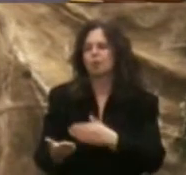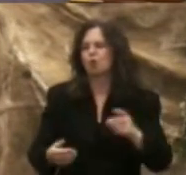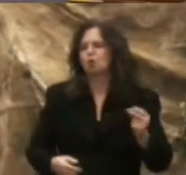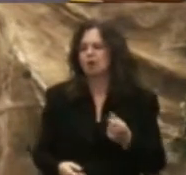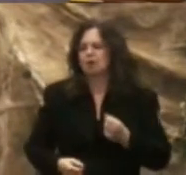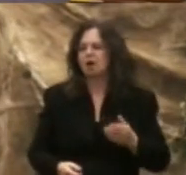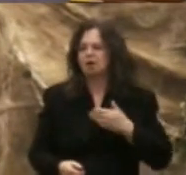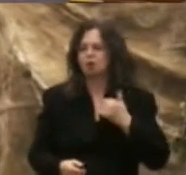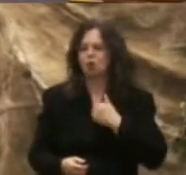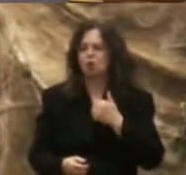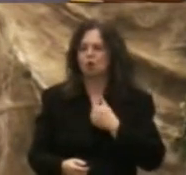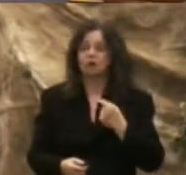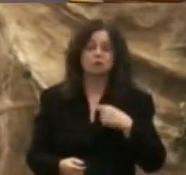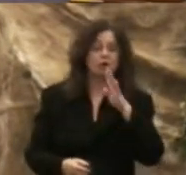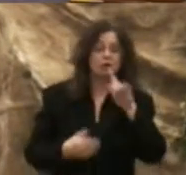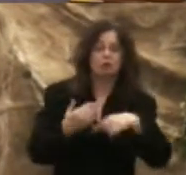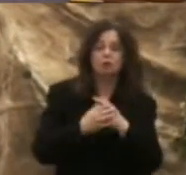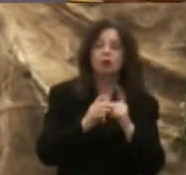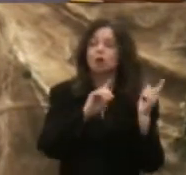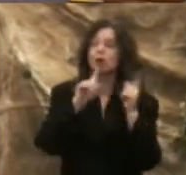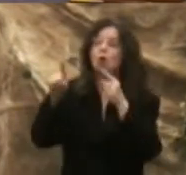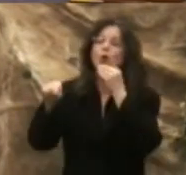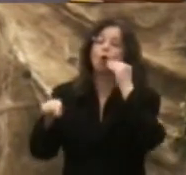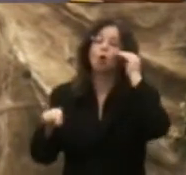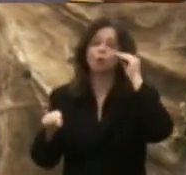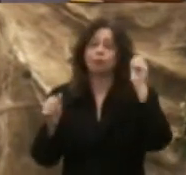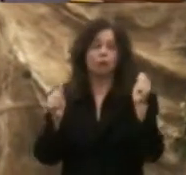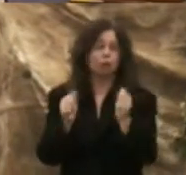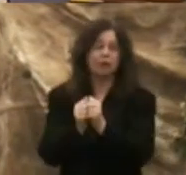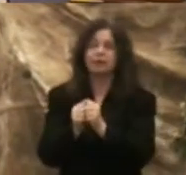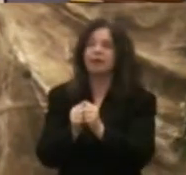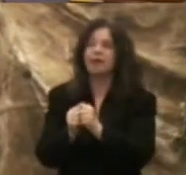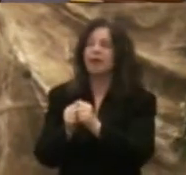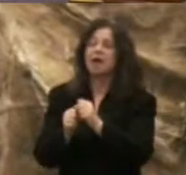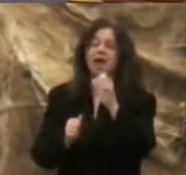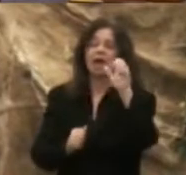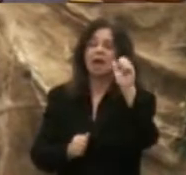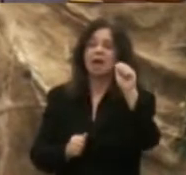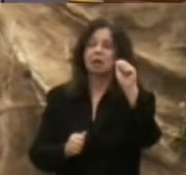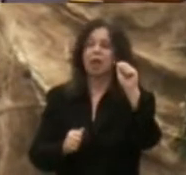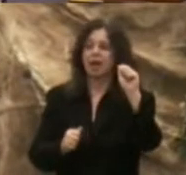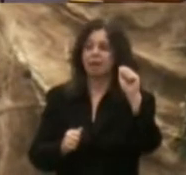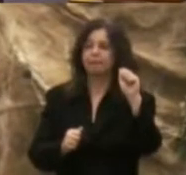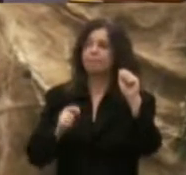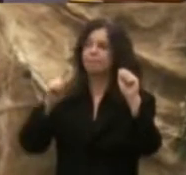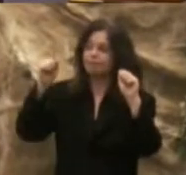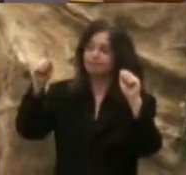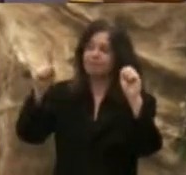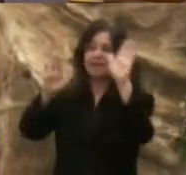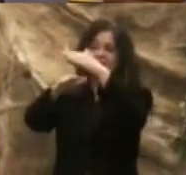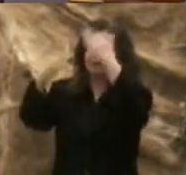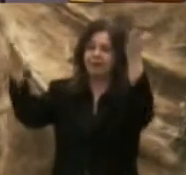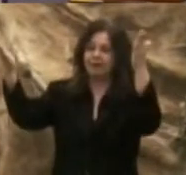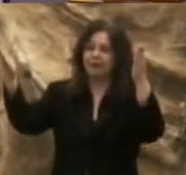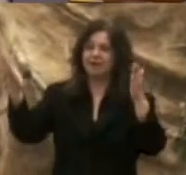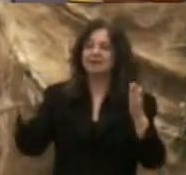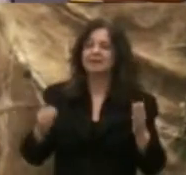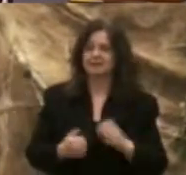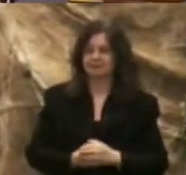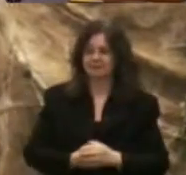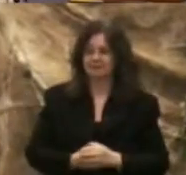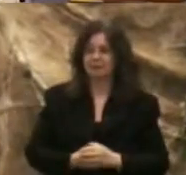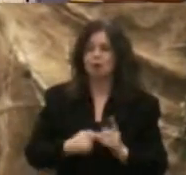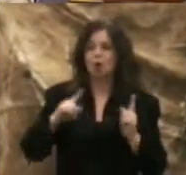talk about going home to be with Abraham, just like Lazarus. Home is